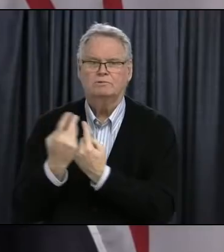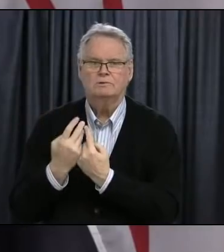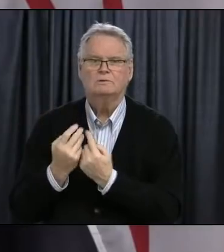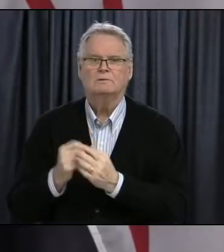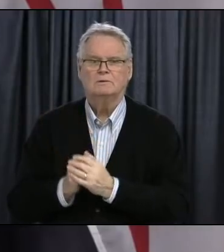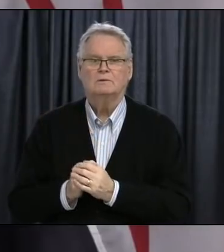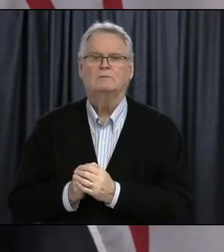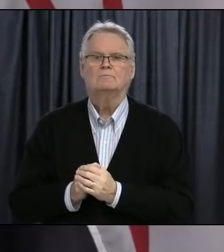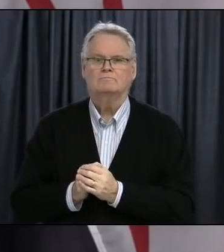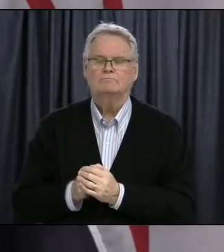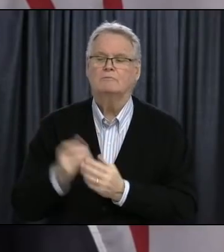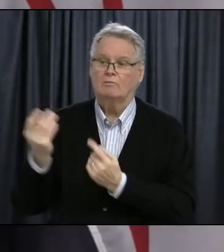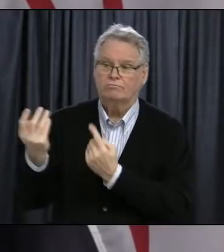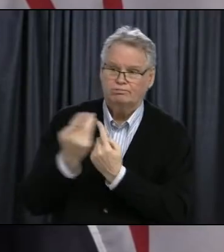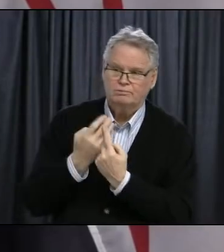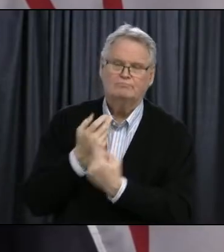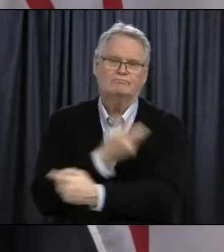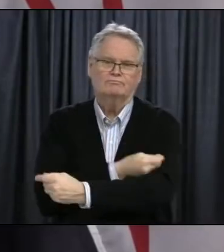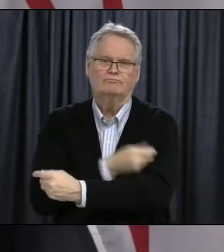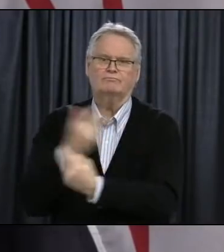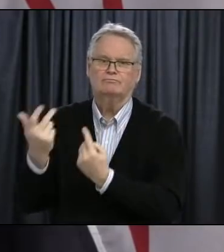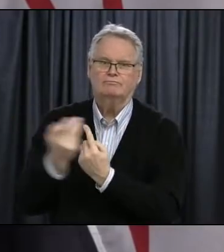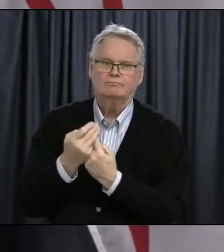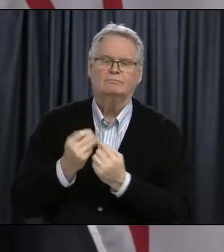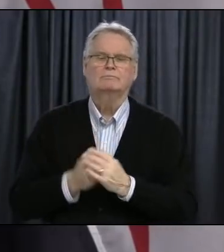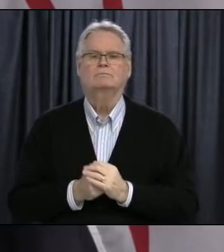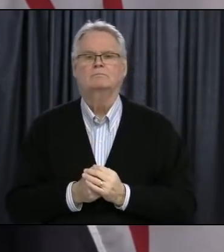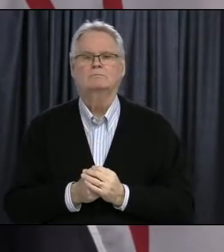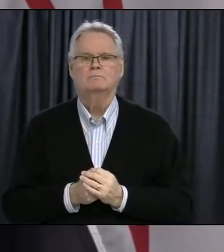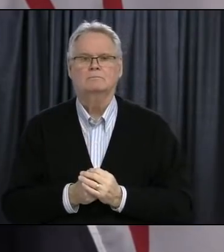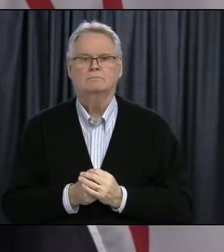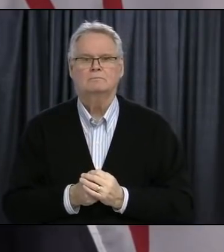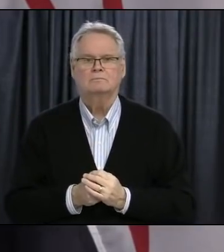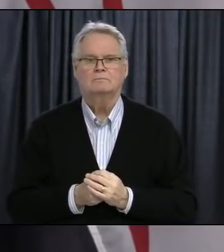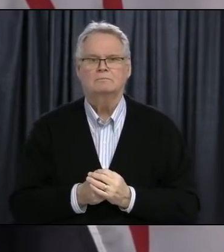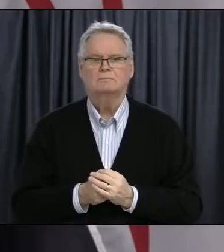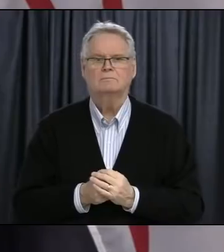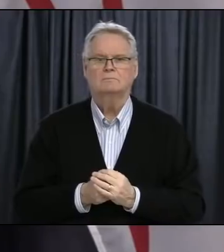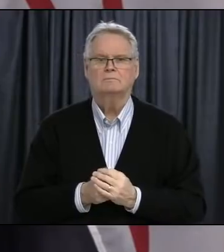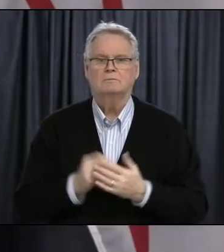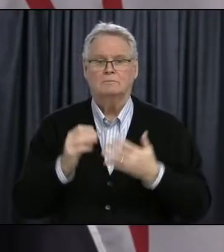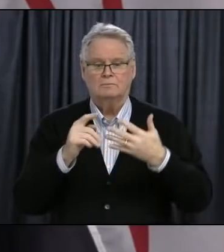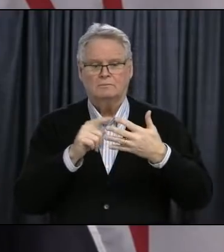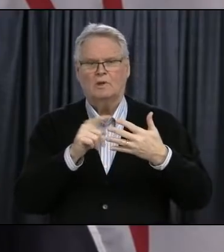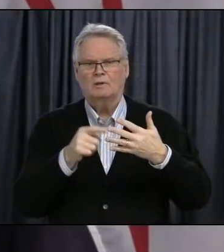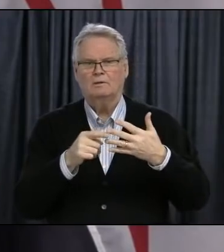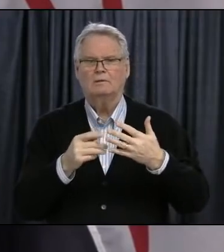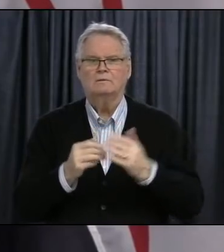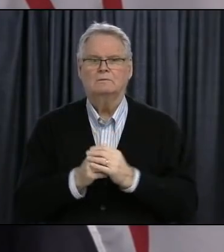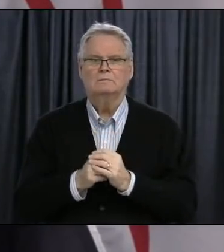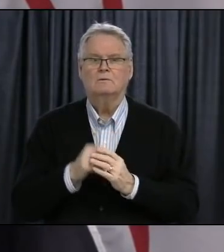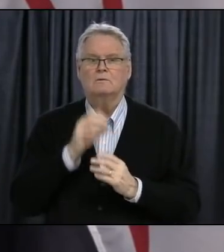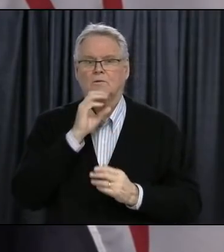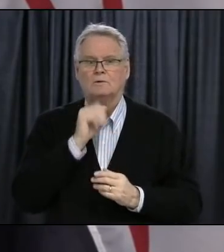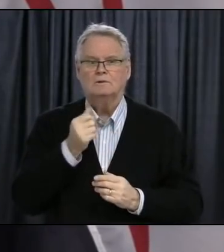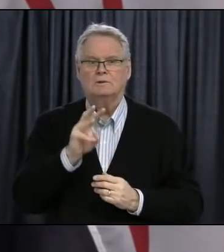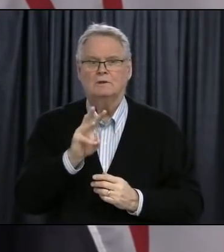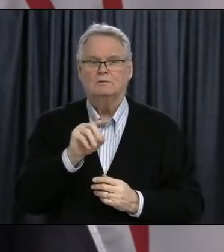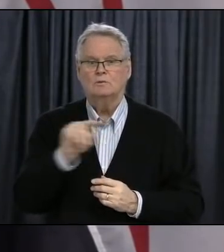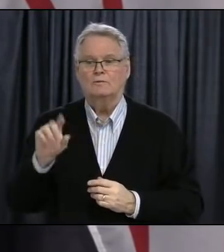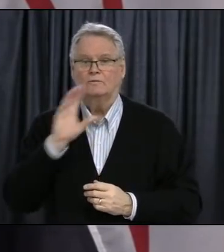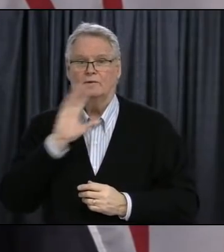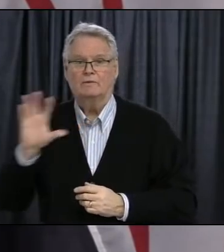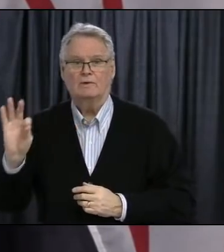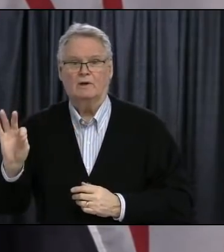adults in age 16 to 59 in Phase 3. We will start with those over age 55 and decrease by